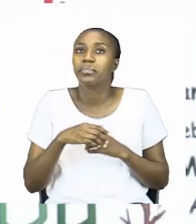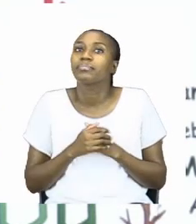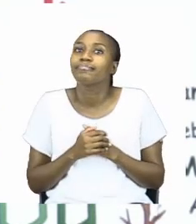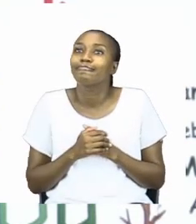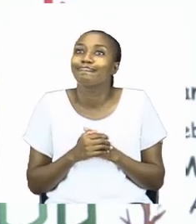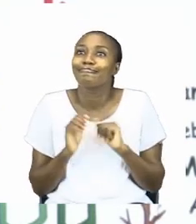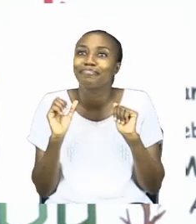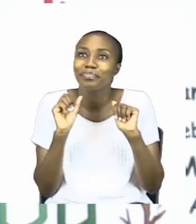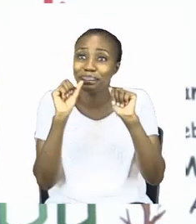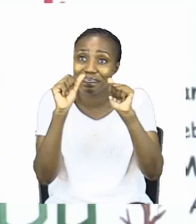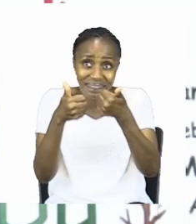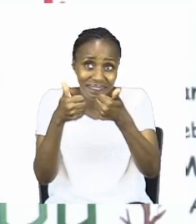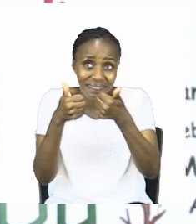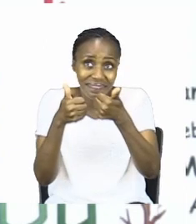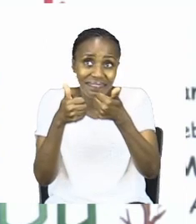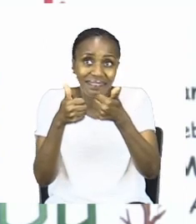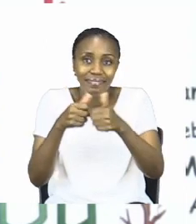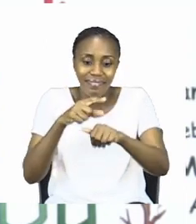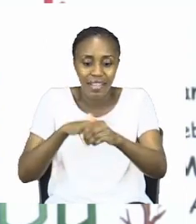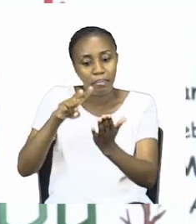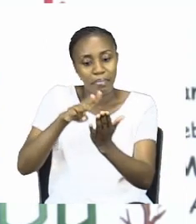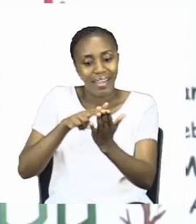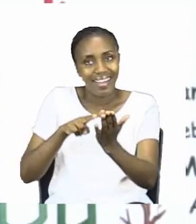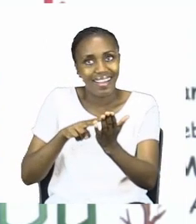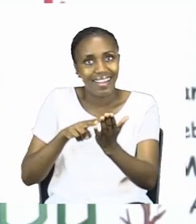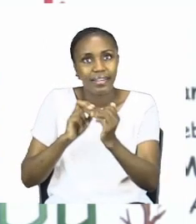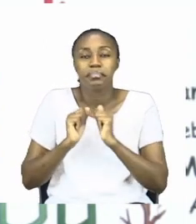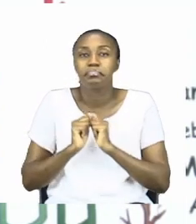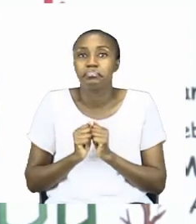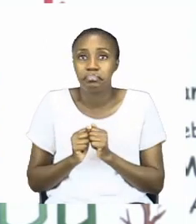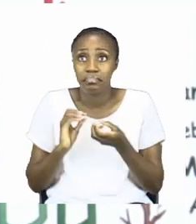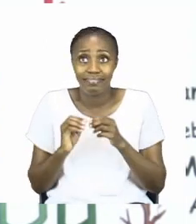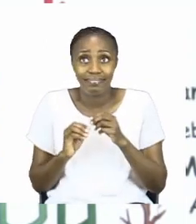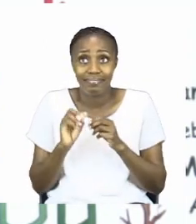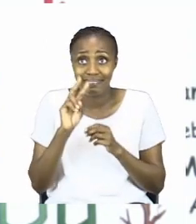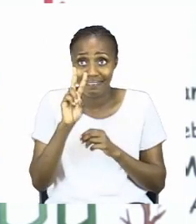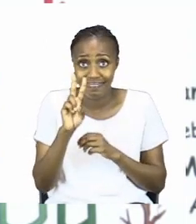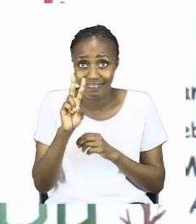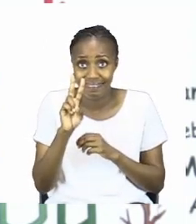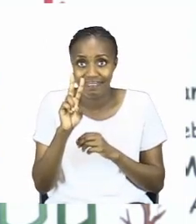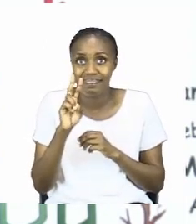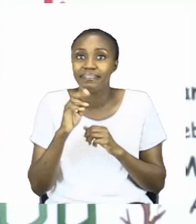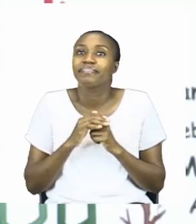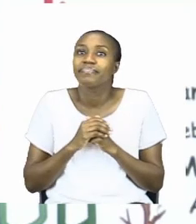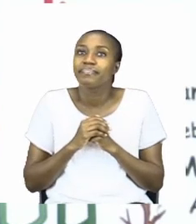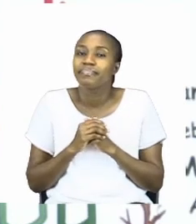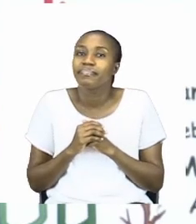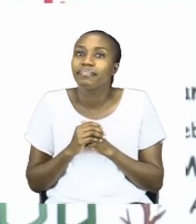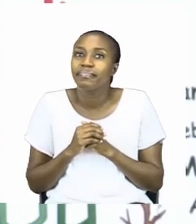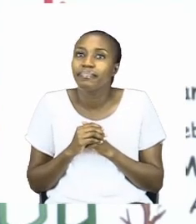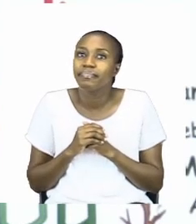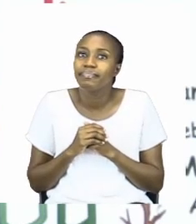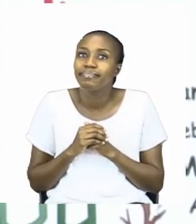Well done. The reading part, we're going to do number 2 together. I want you to put your finger there and read with